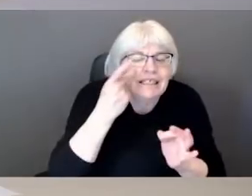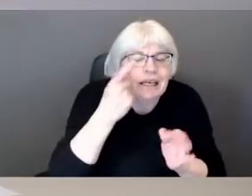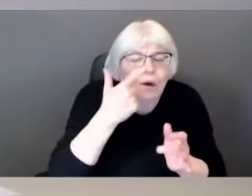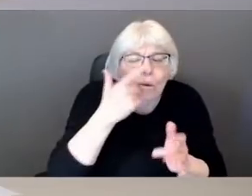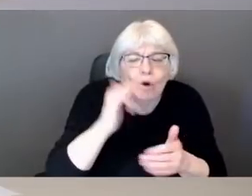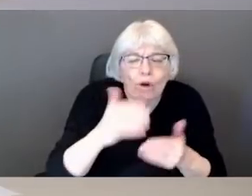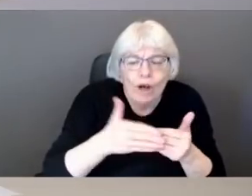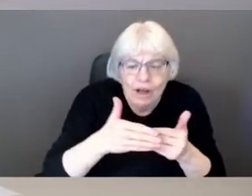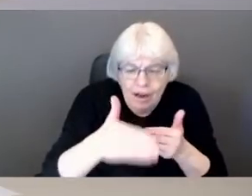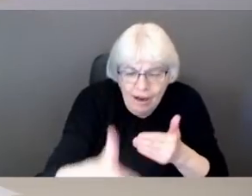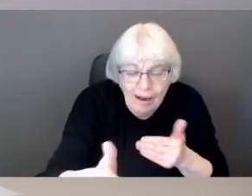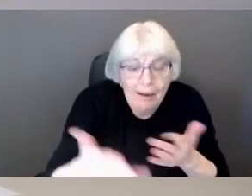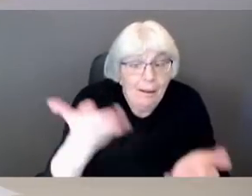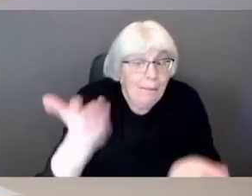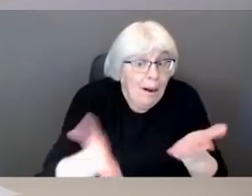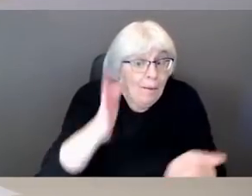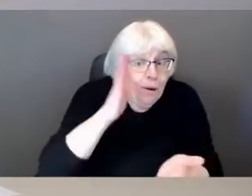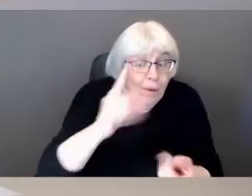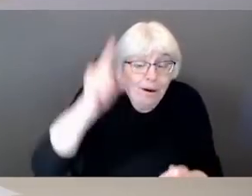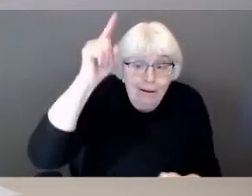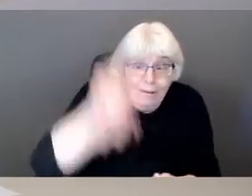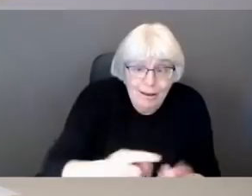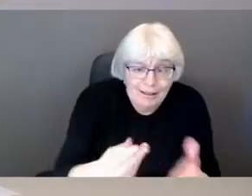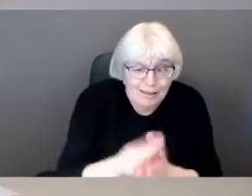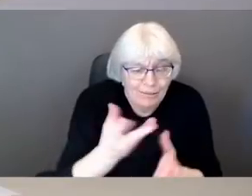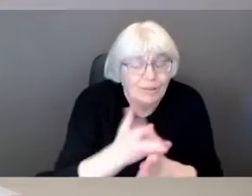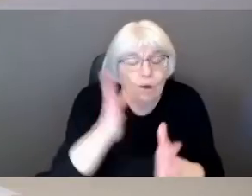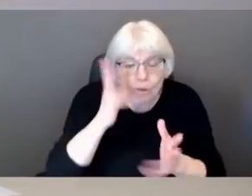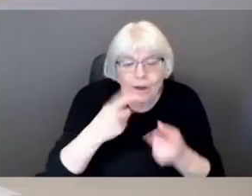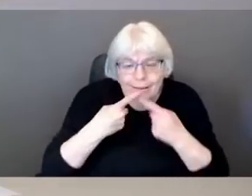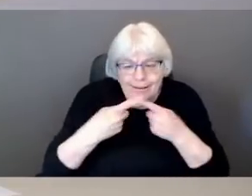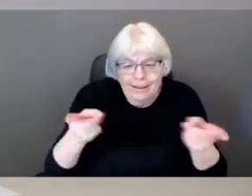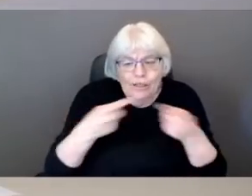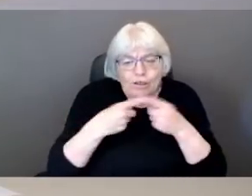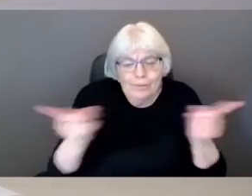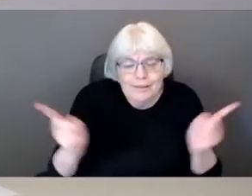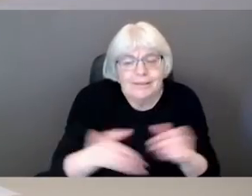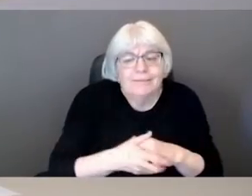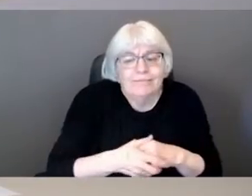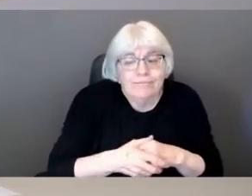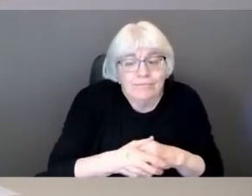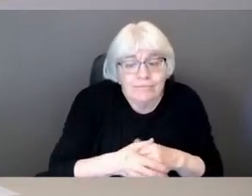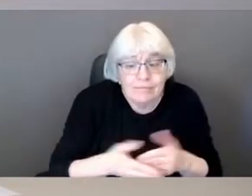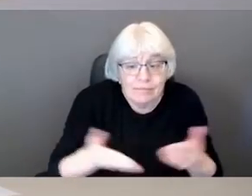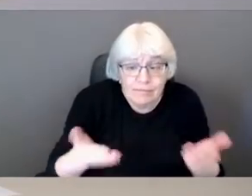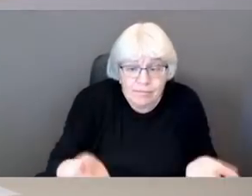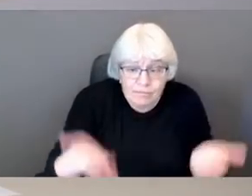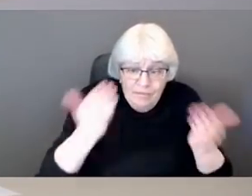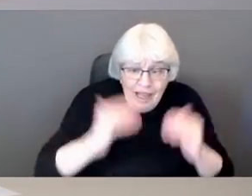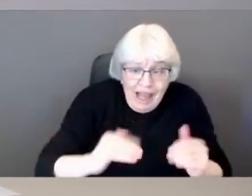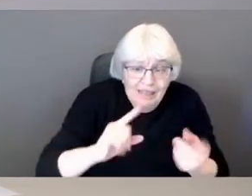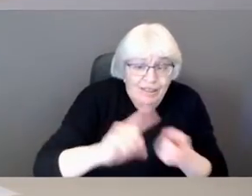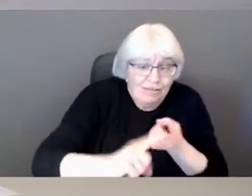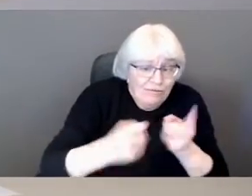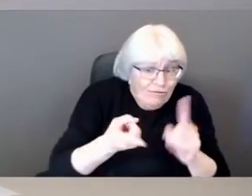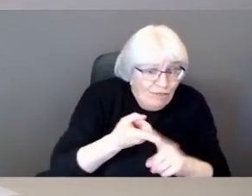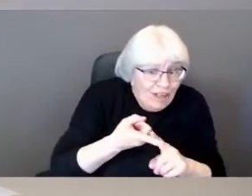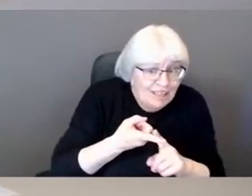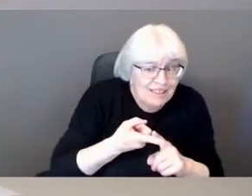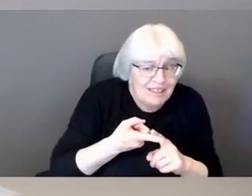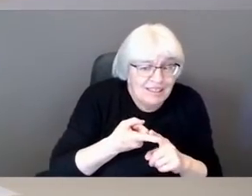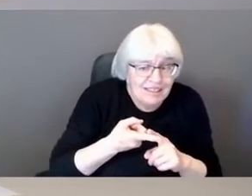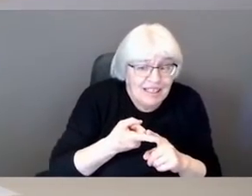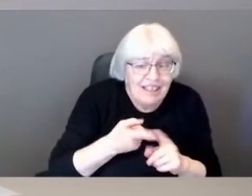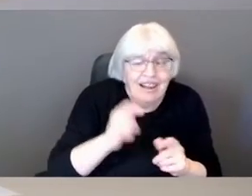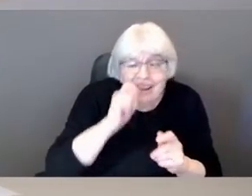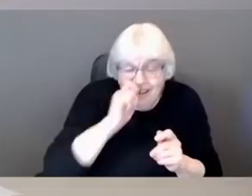But we've also, I know our friends in the media are also